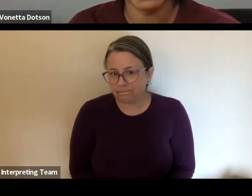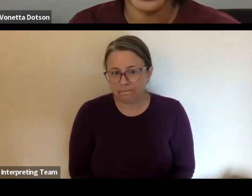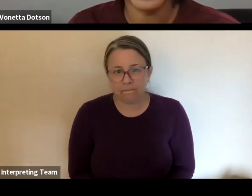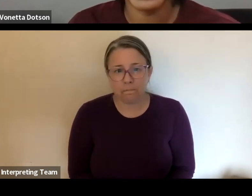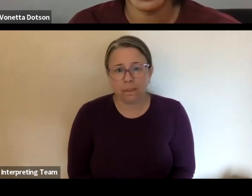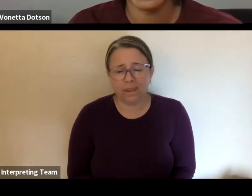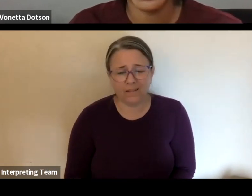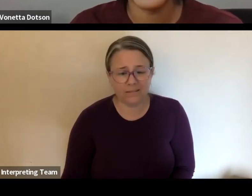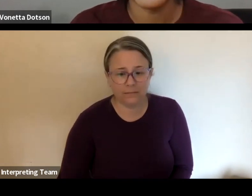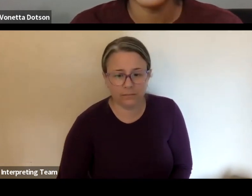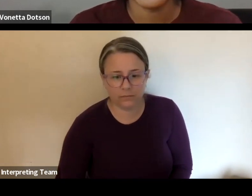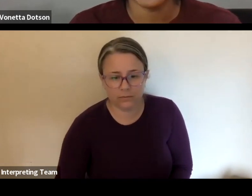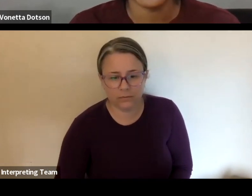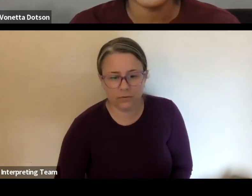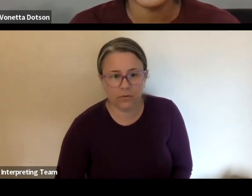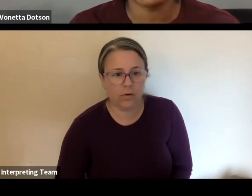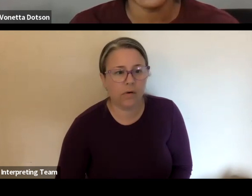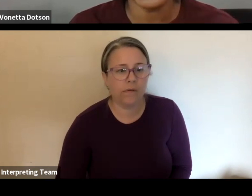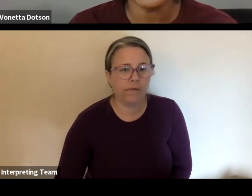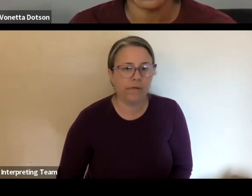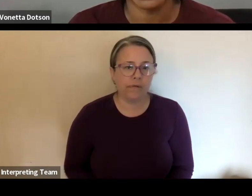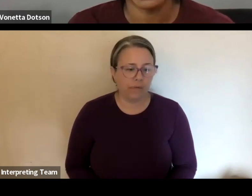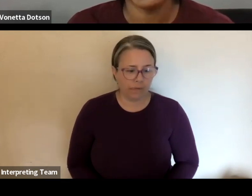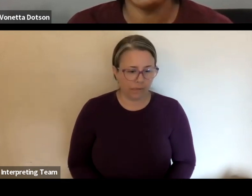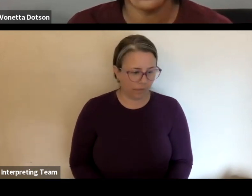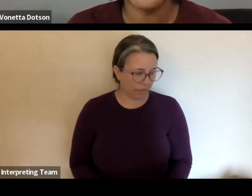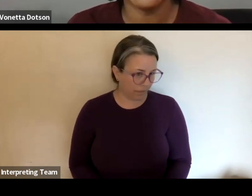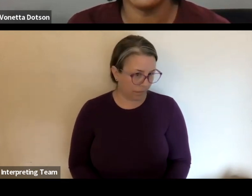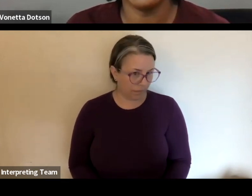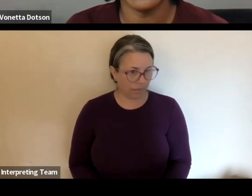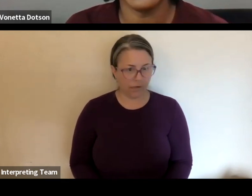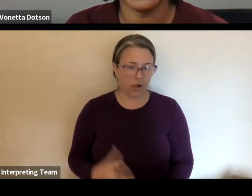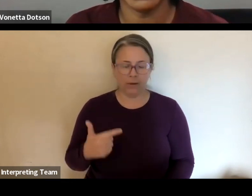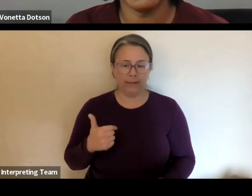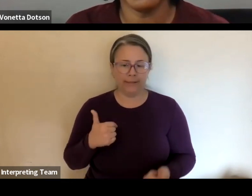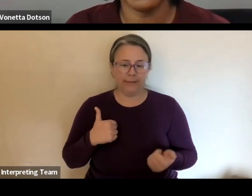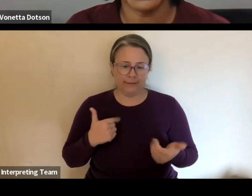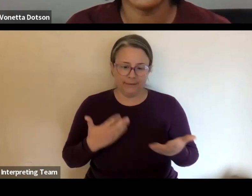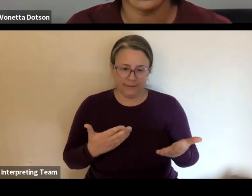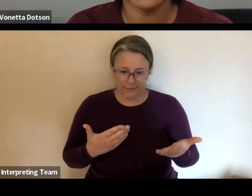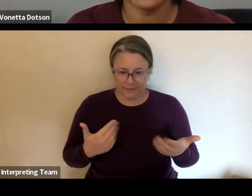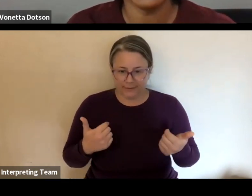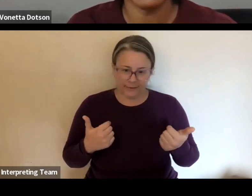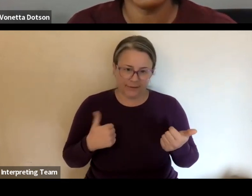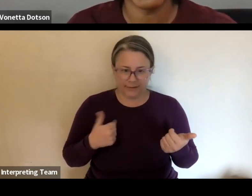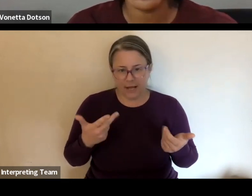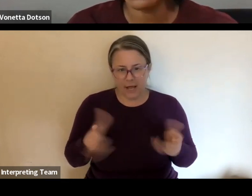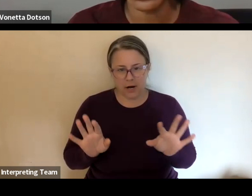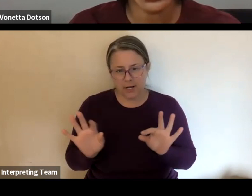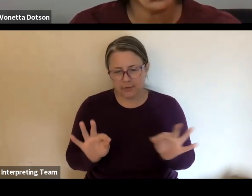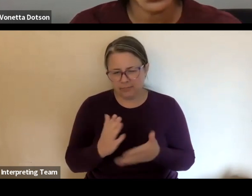So I kind of got ahead of my slides a little bit about what we can do because I already said some of this. But I do think